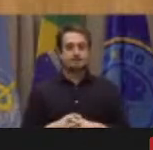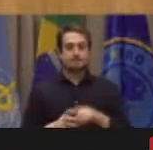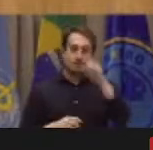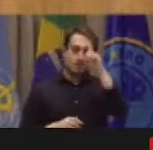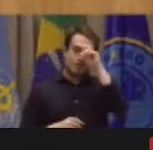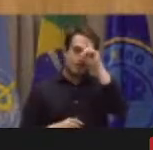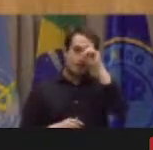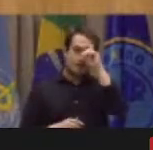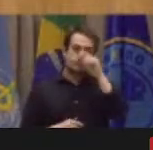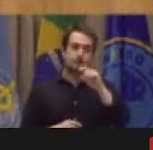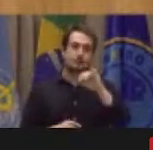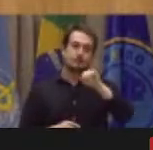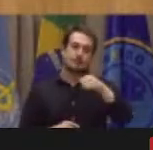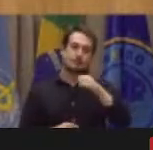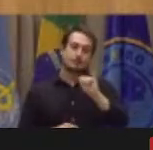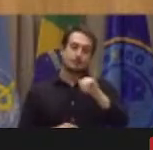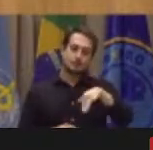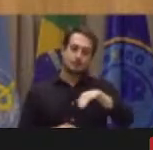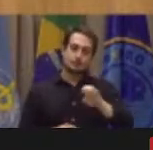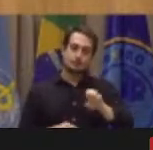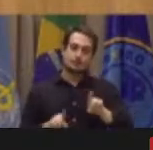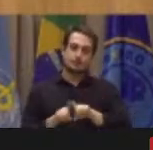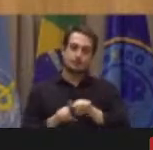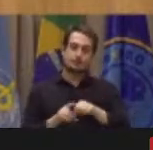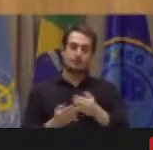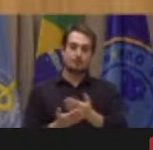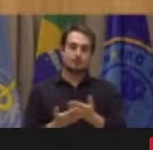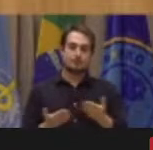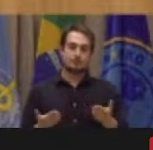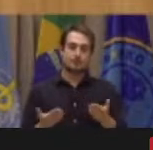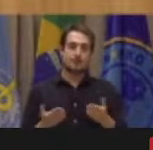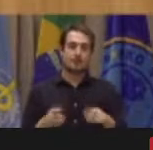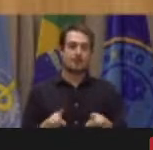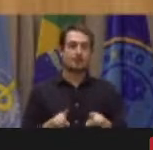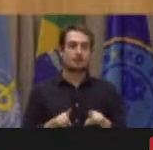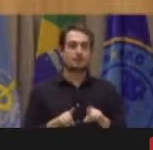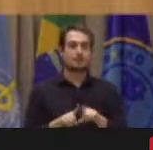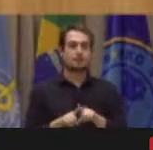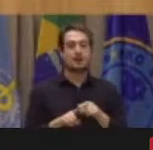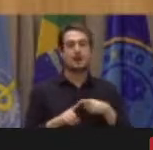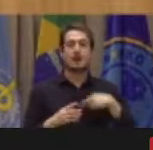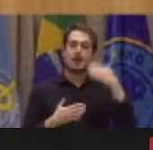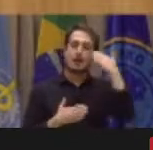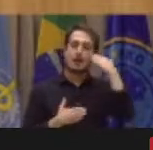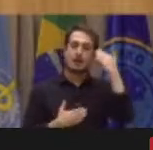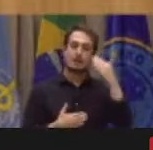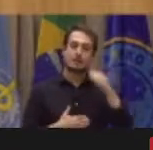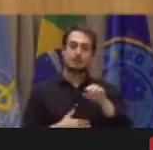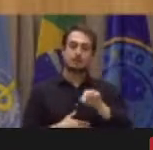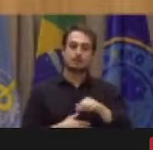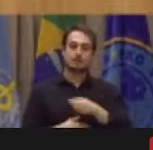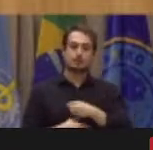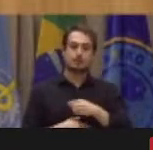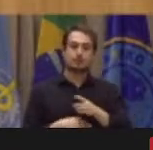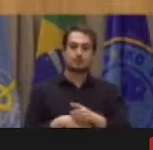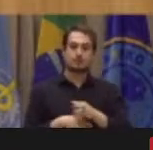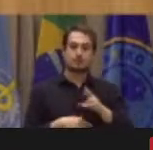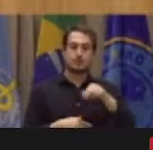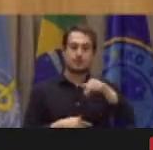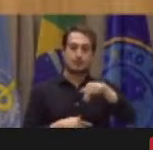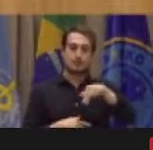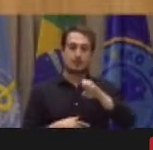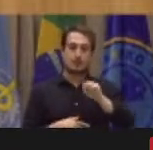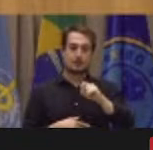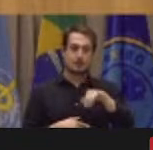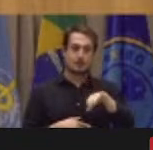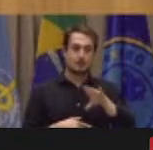Velha, and Hospital Jaime dos Santos Neves. And I would like to thank Dr.